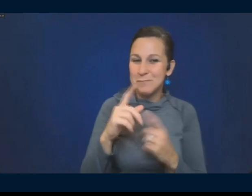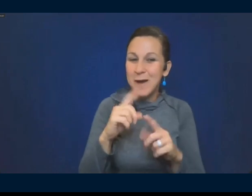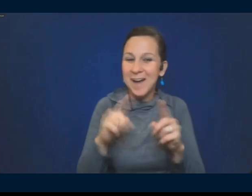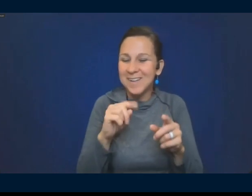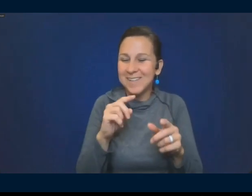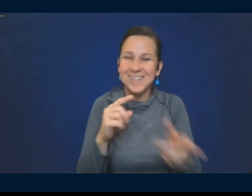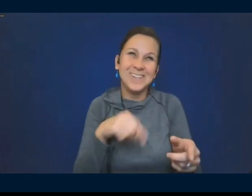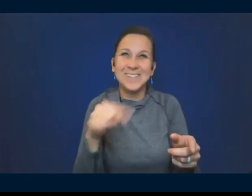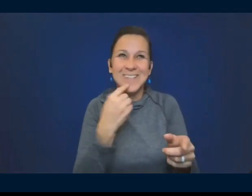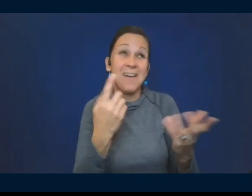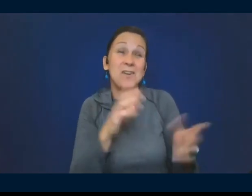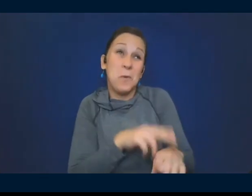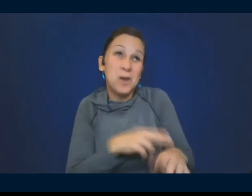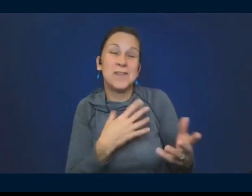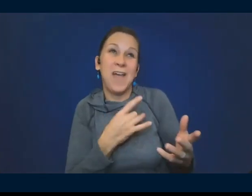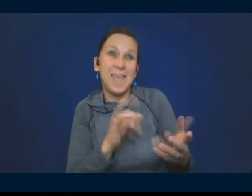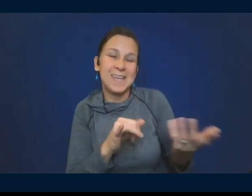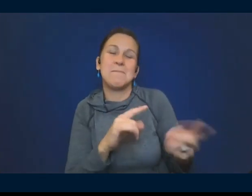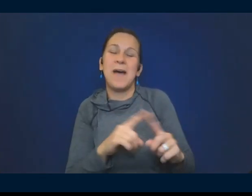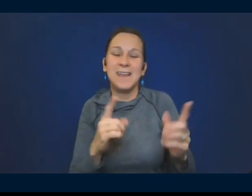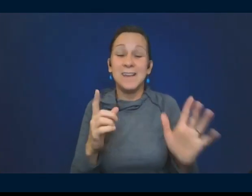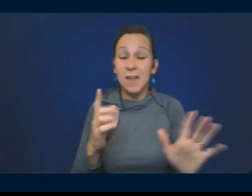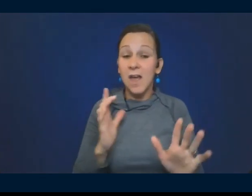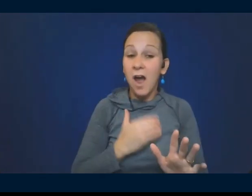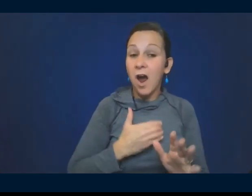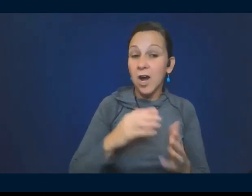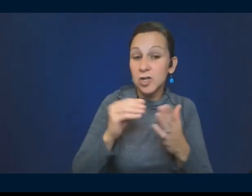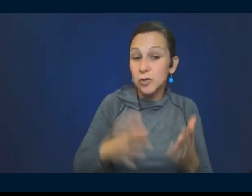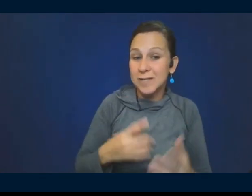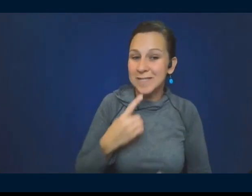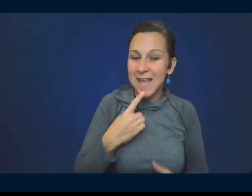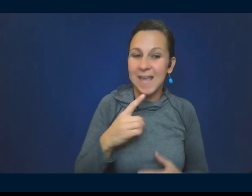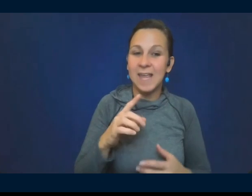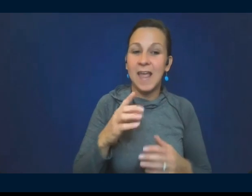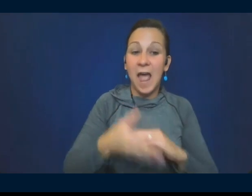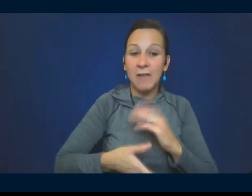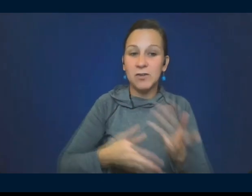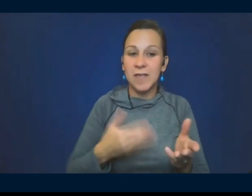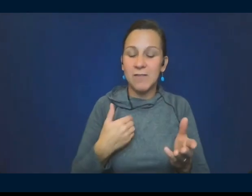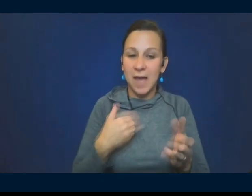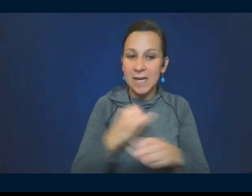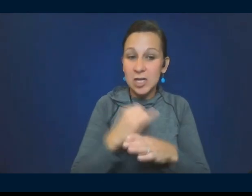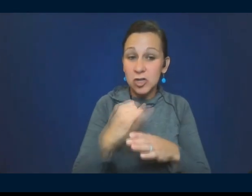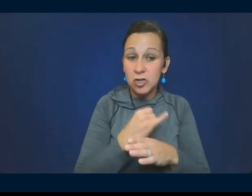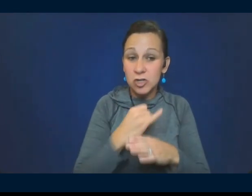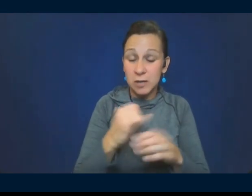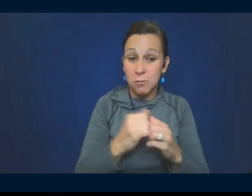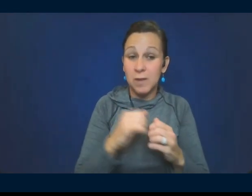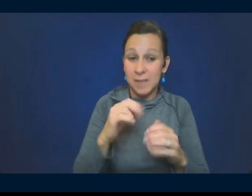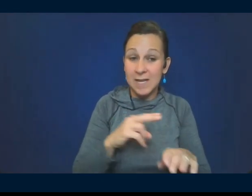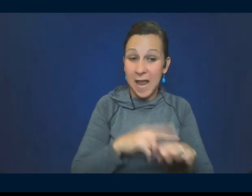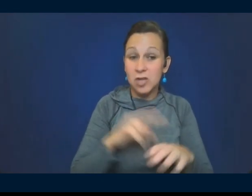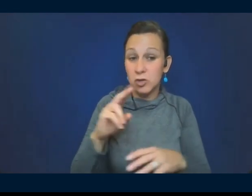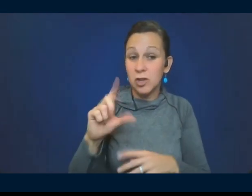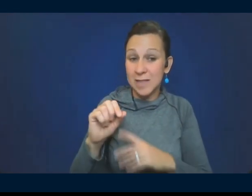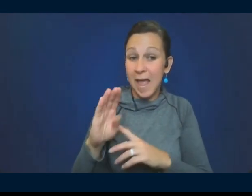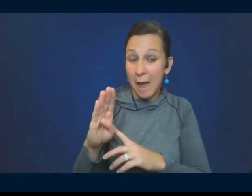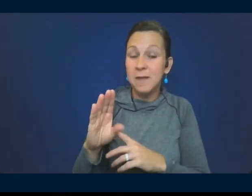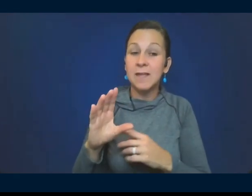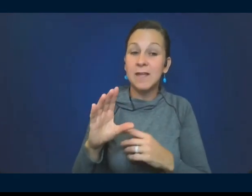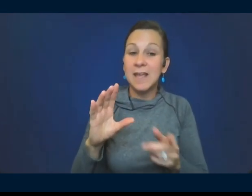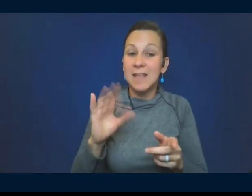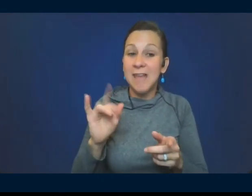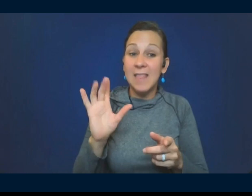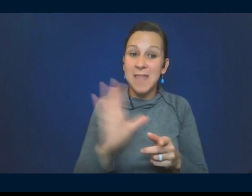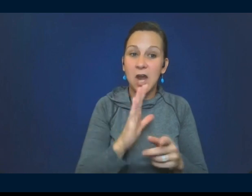wonderful things. But what our students say after they've had an internship at the national laboratories is that their